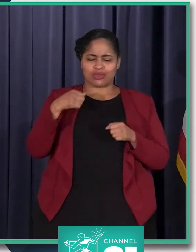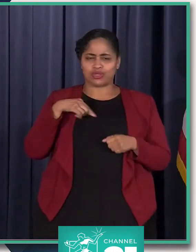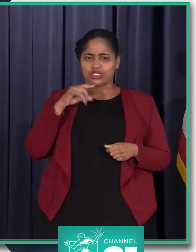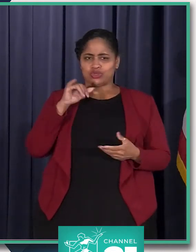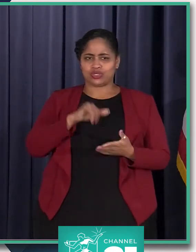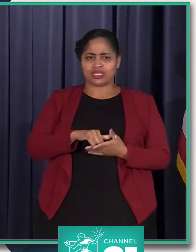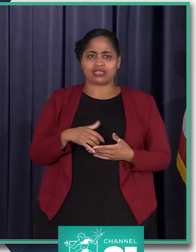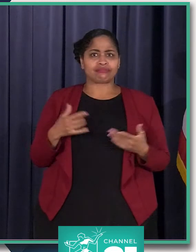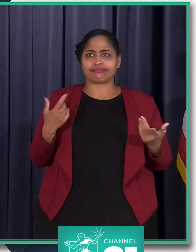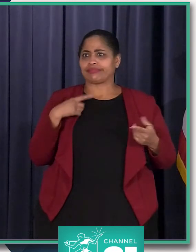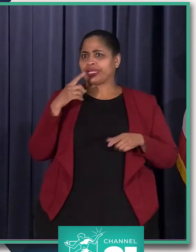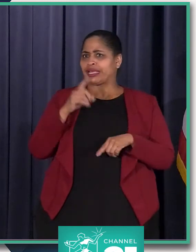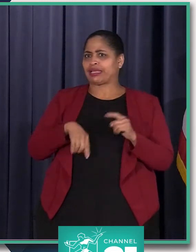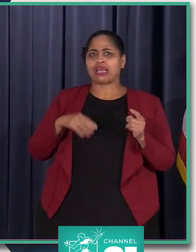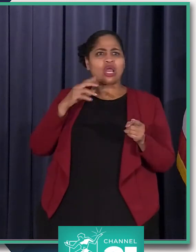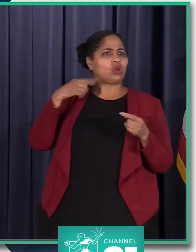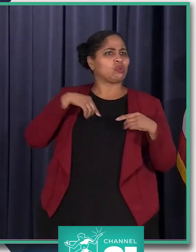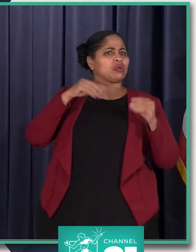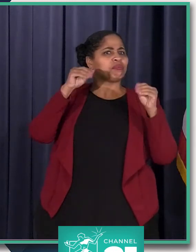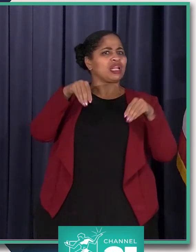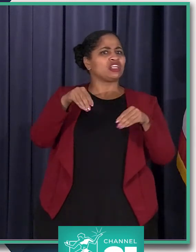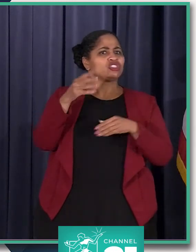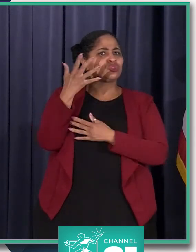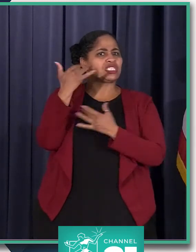I've lost track. Hakeem, are we planting trees?